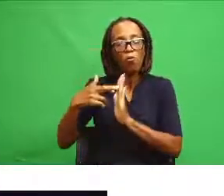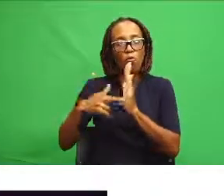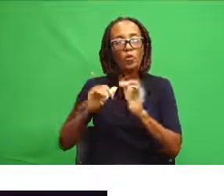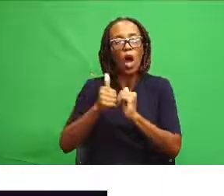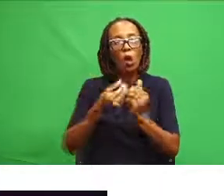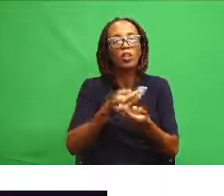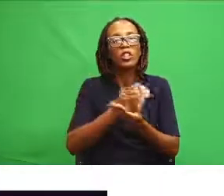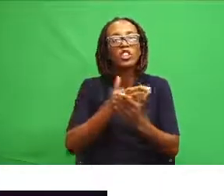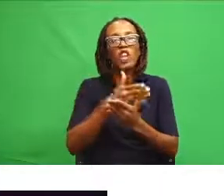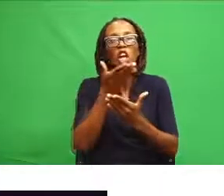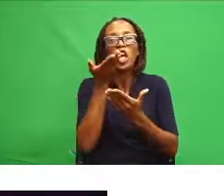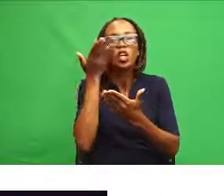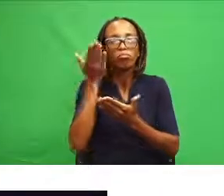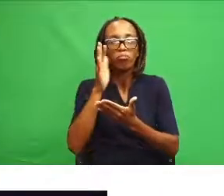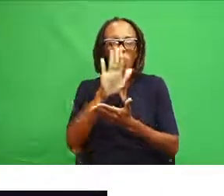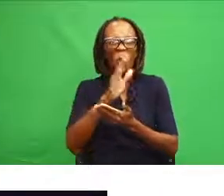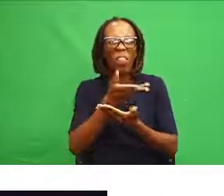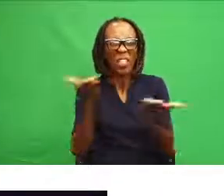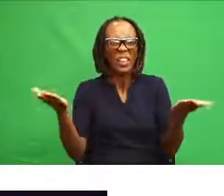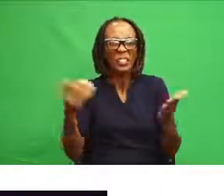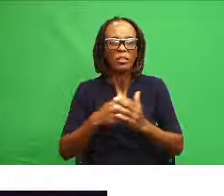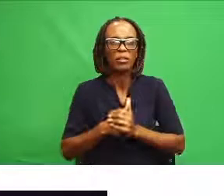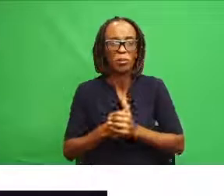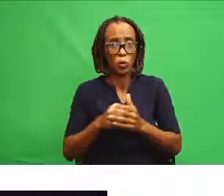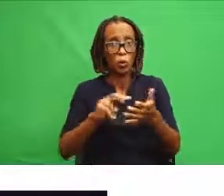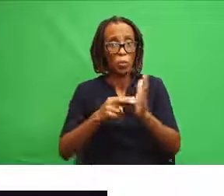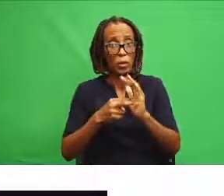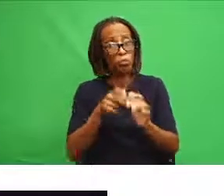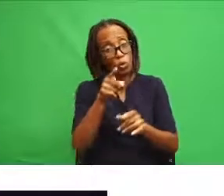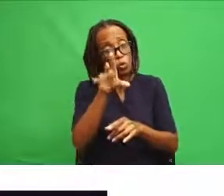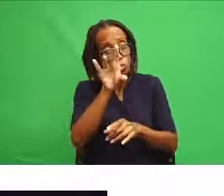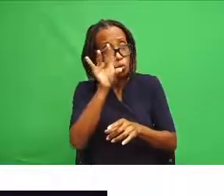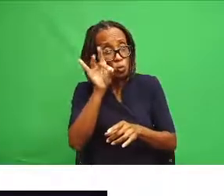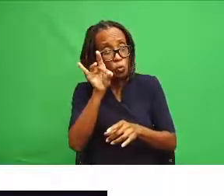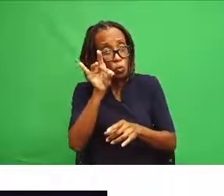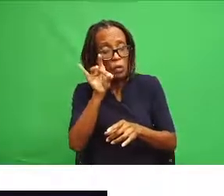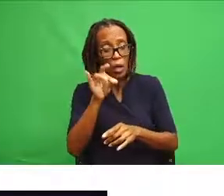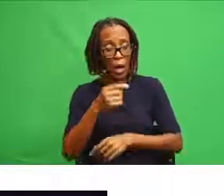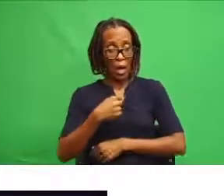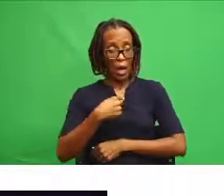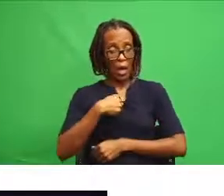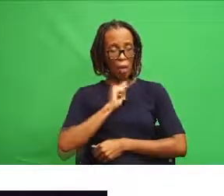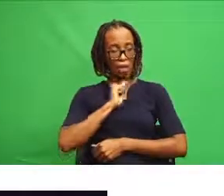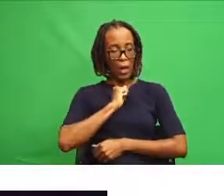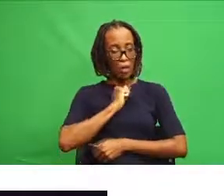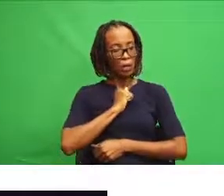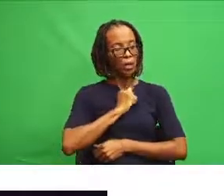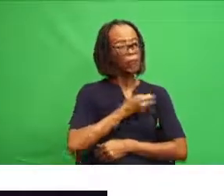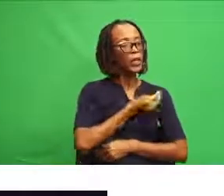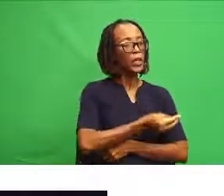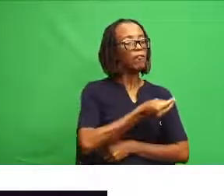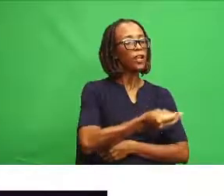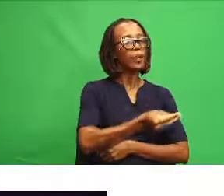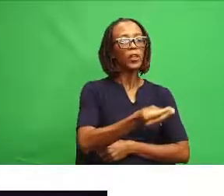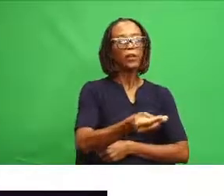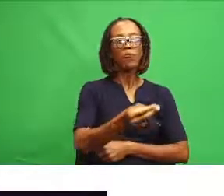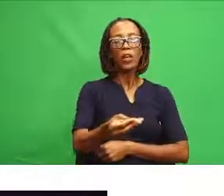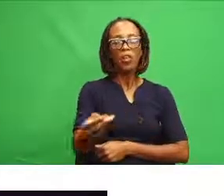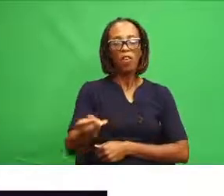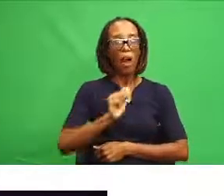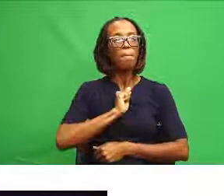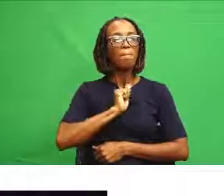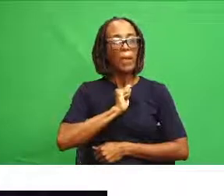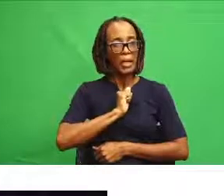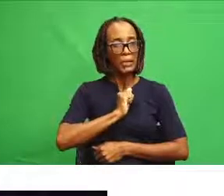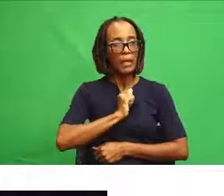for the distribution of your assets. So technically, you have a choice of saying, look, this is how I want my stuff to be